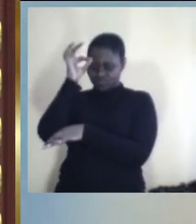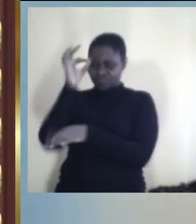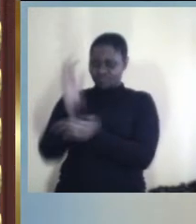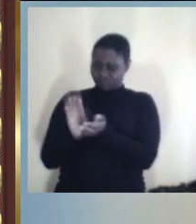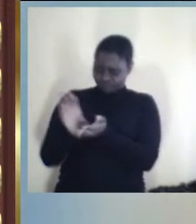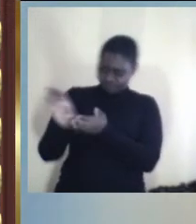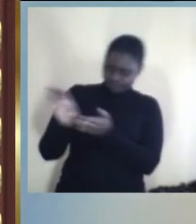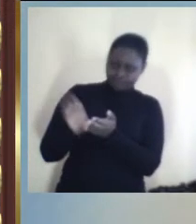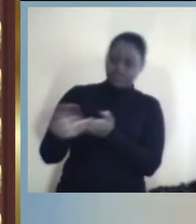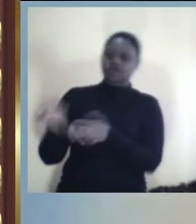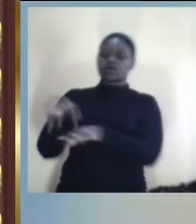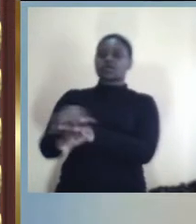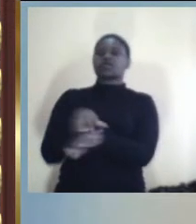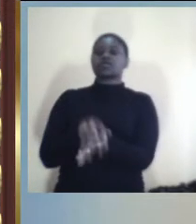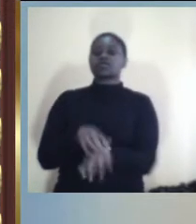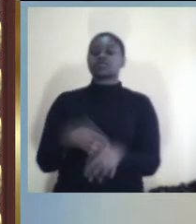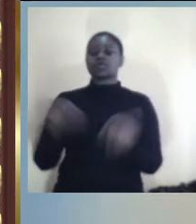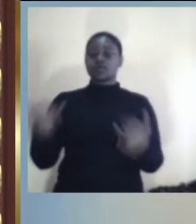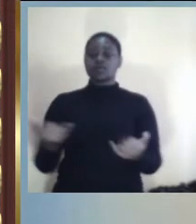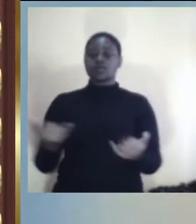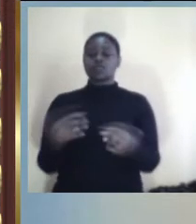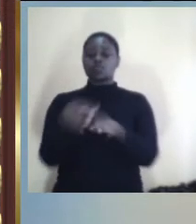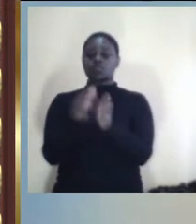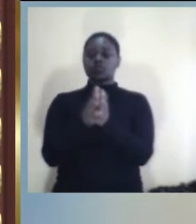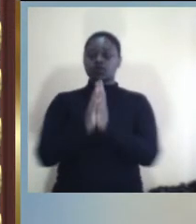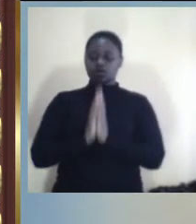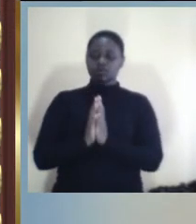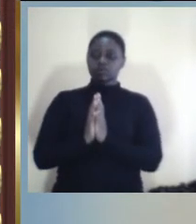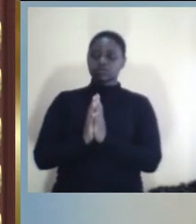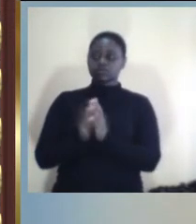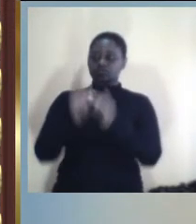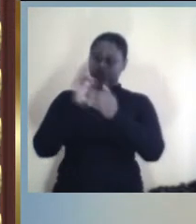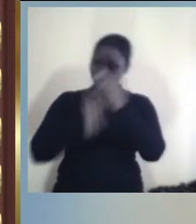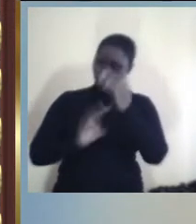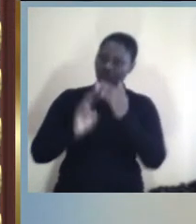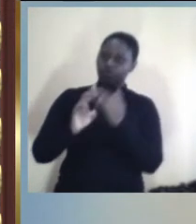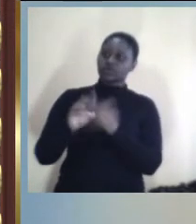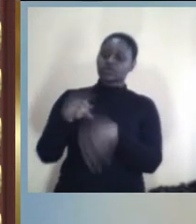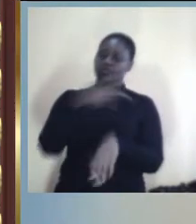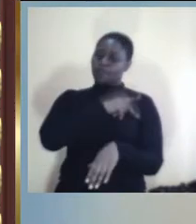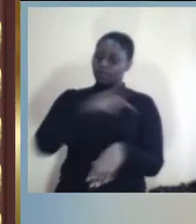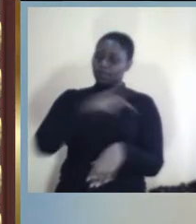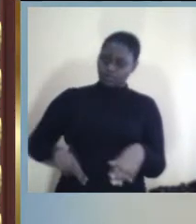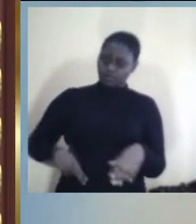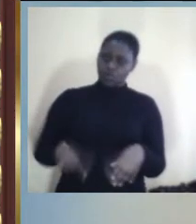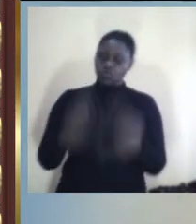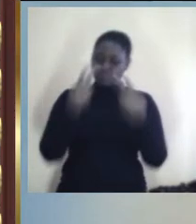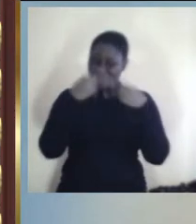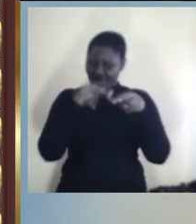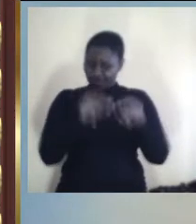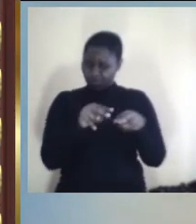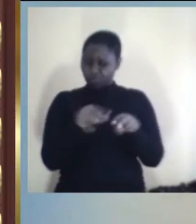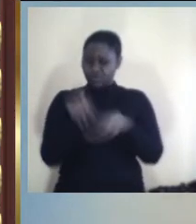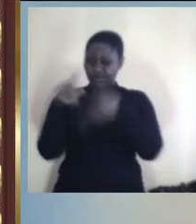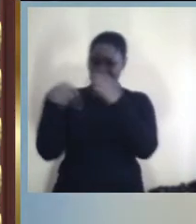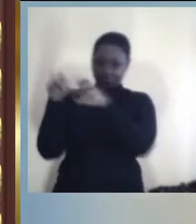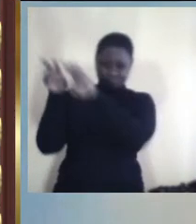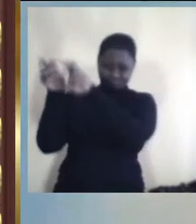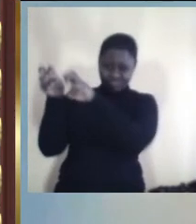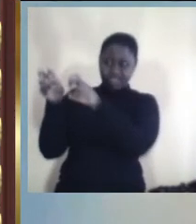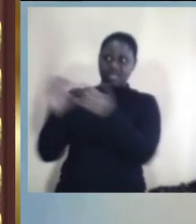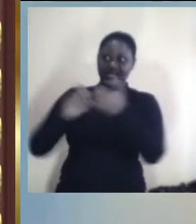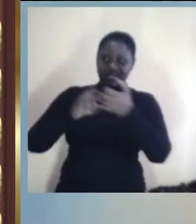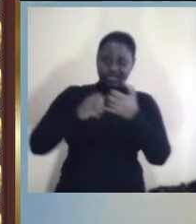to agriculture. We are requesting the Honorable Premier to relook at this matter and try by all